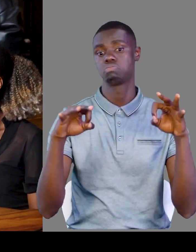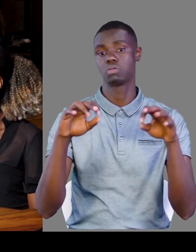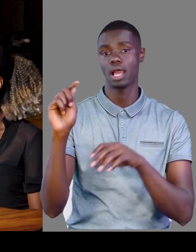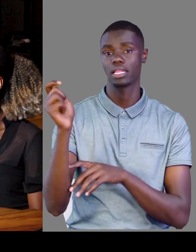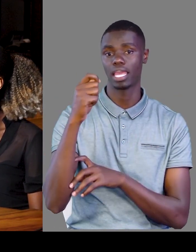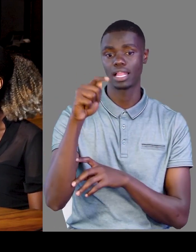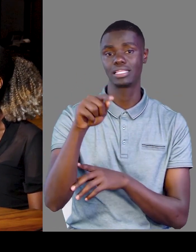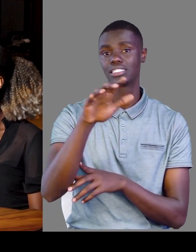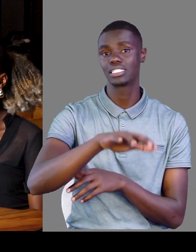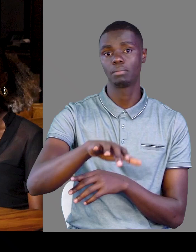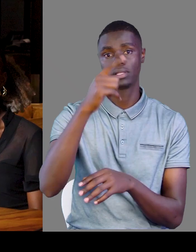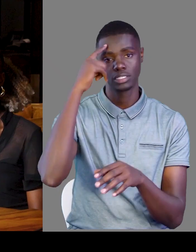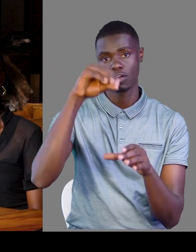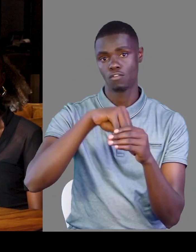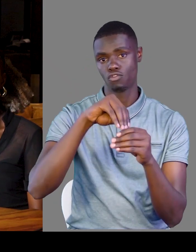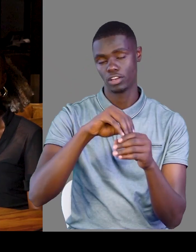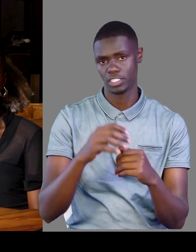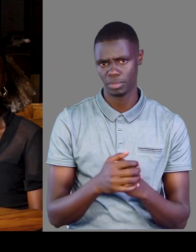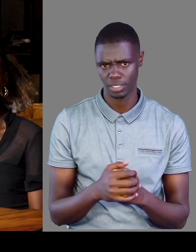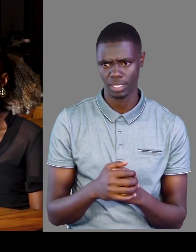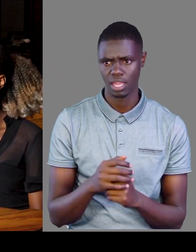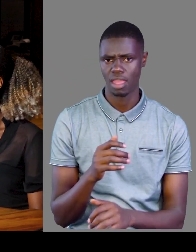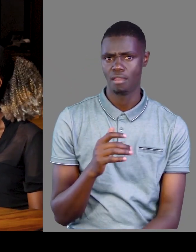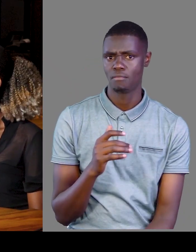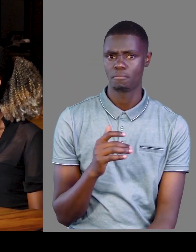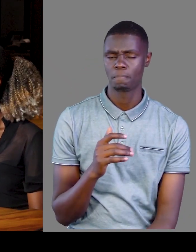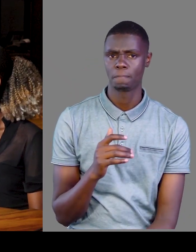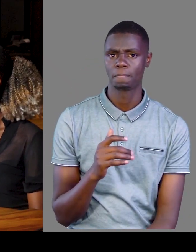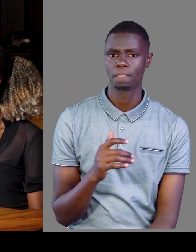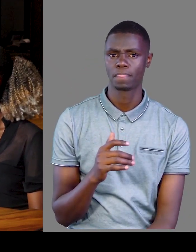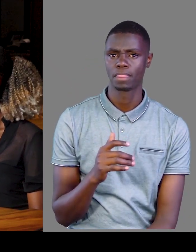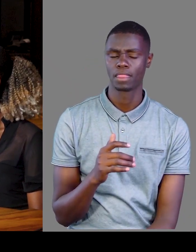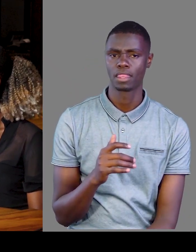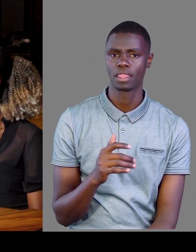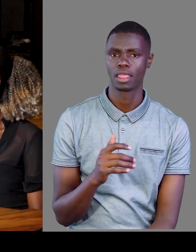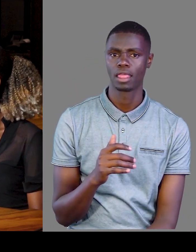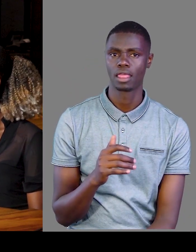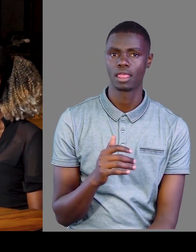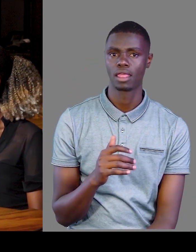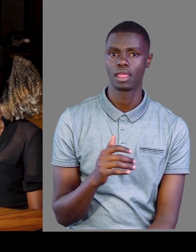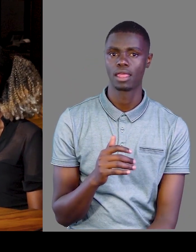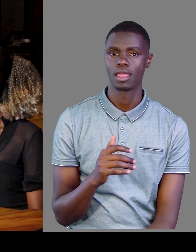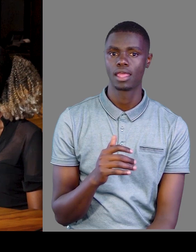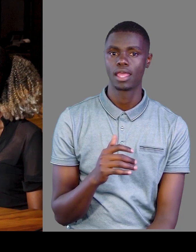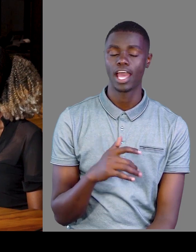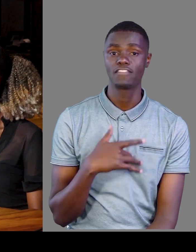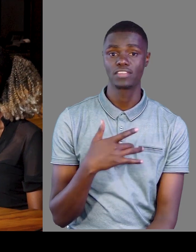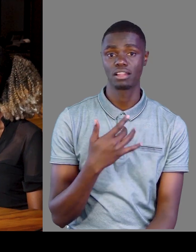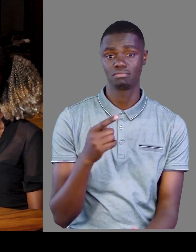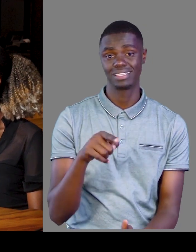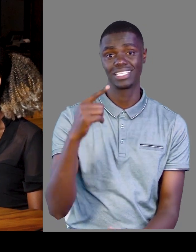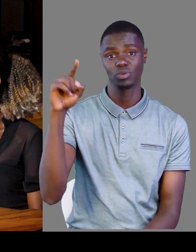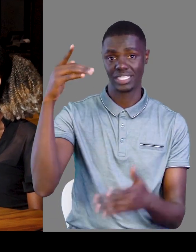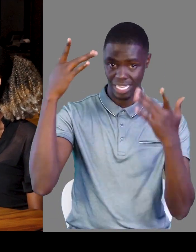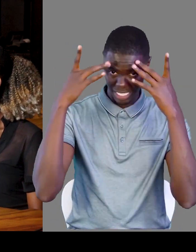Kenya as a destinations for the investment. So I feel like I made the right